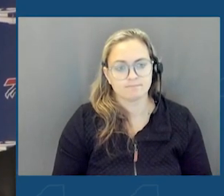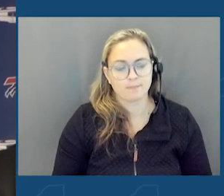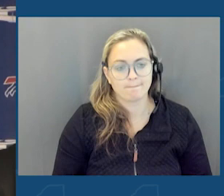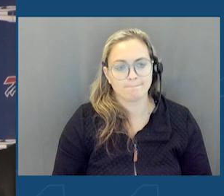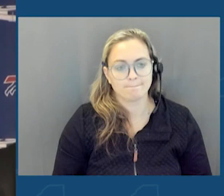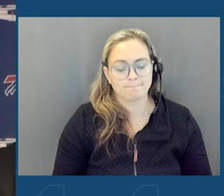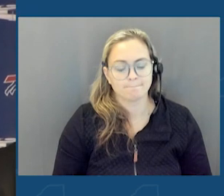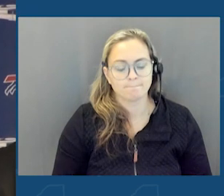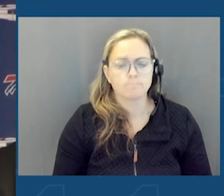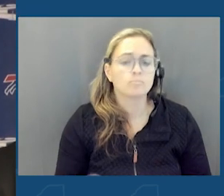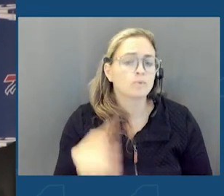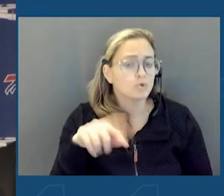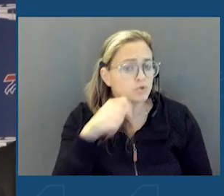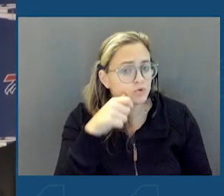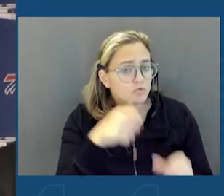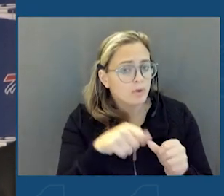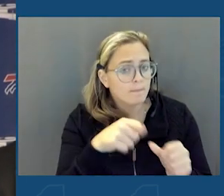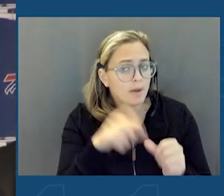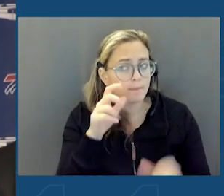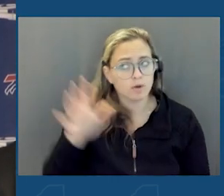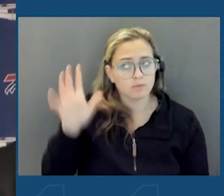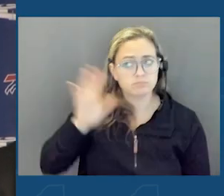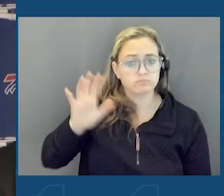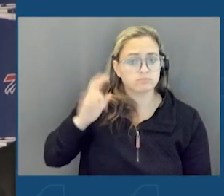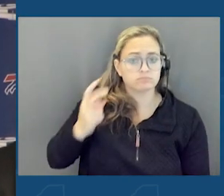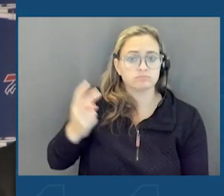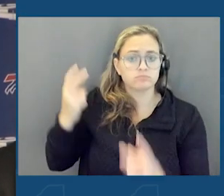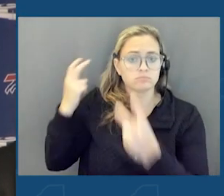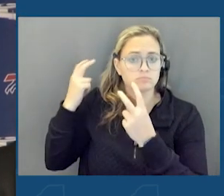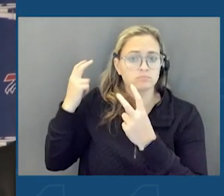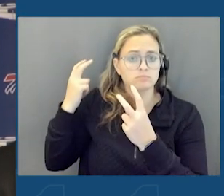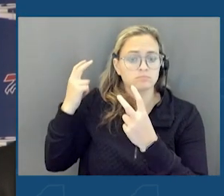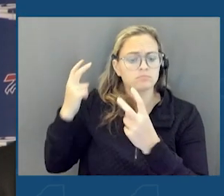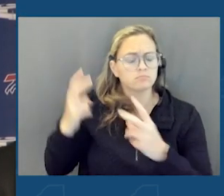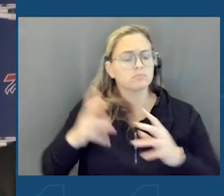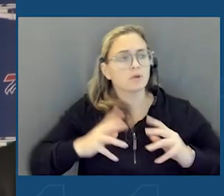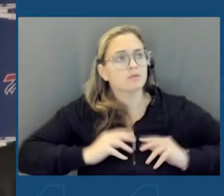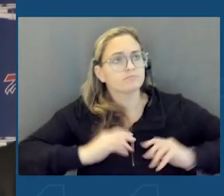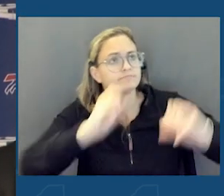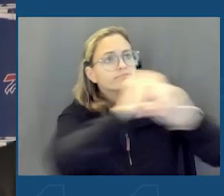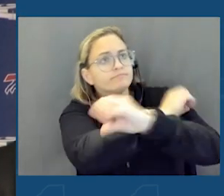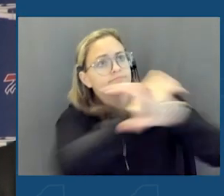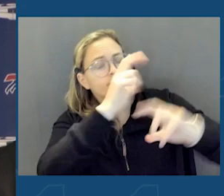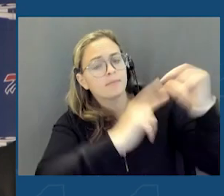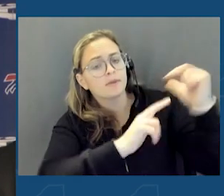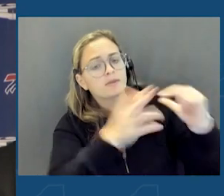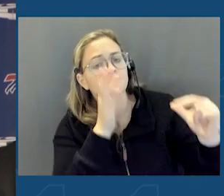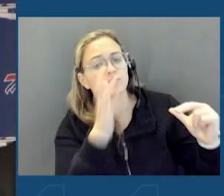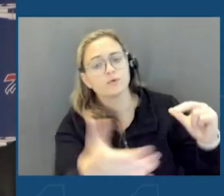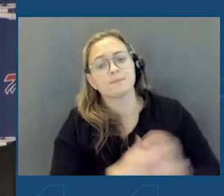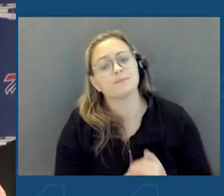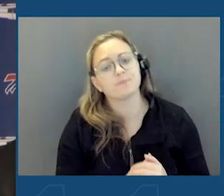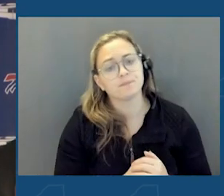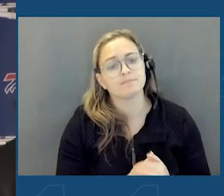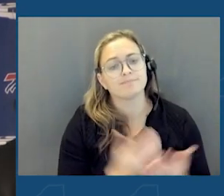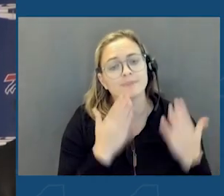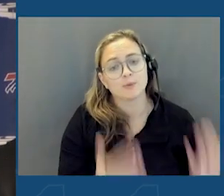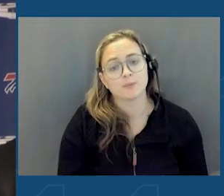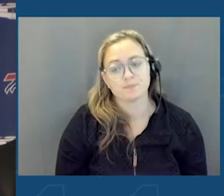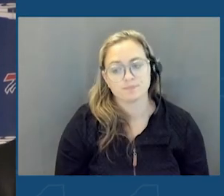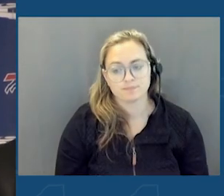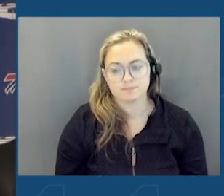We should remember the past, but embrace the building of our future. Thank you.